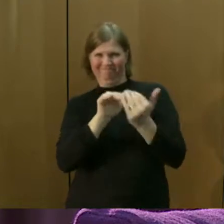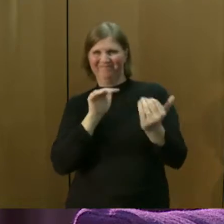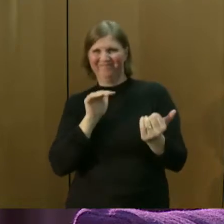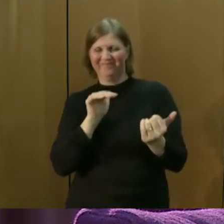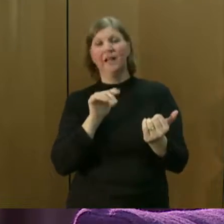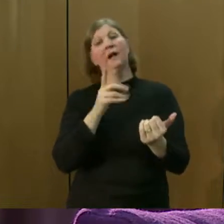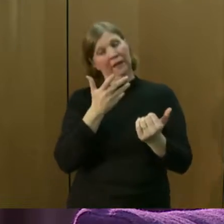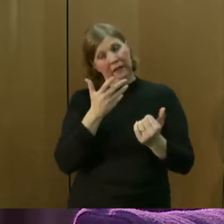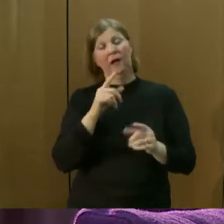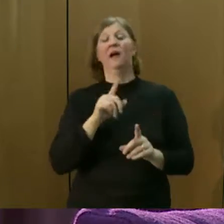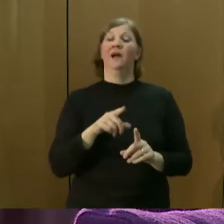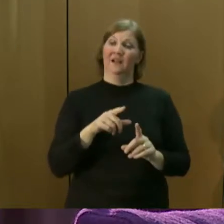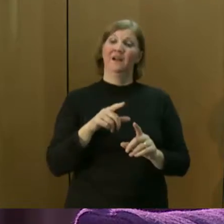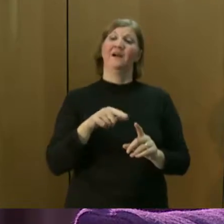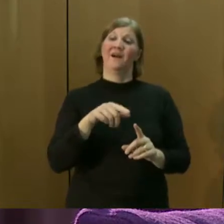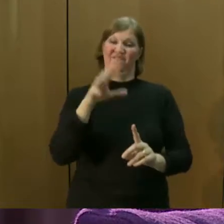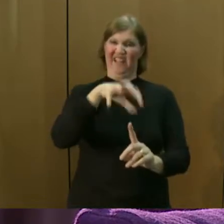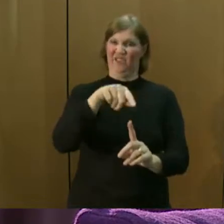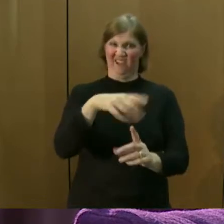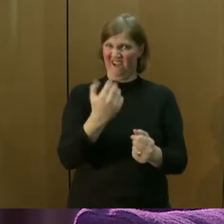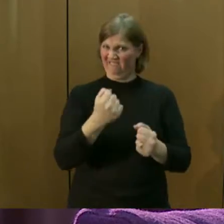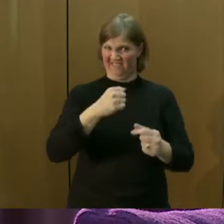that do a combination of all of those things.